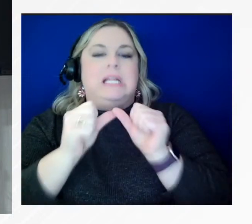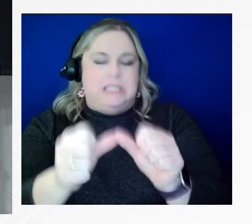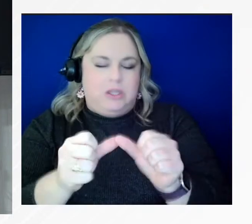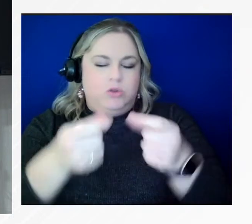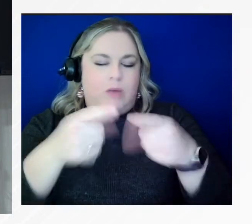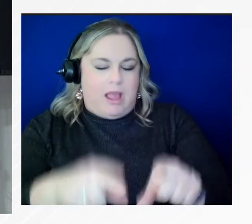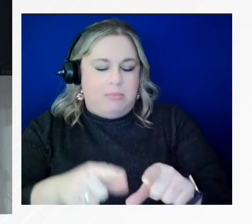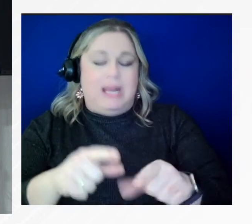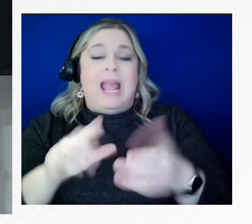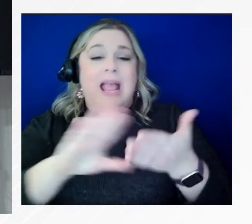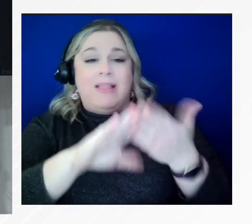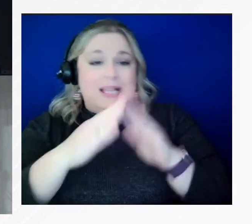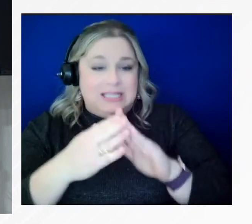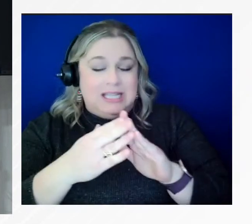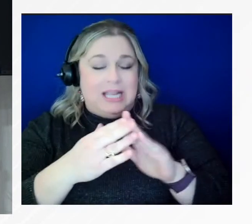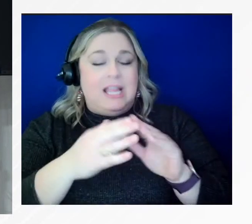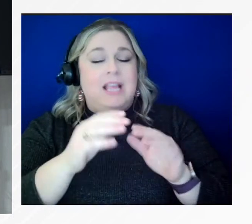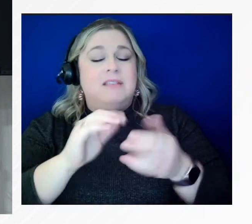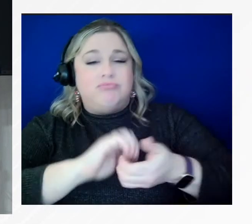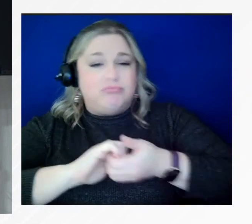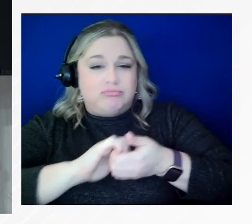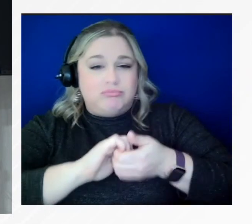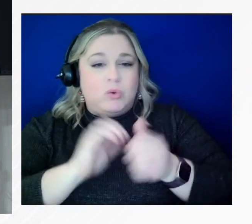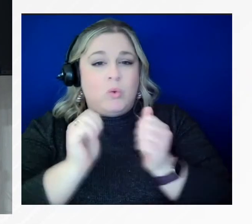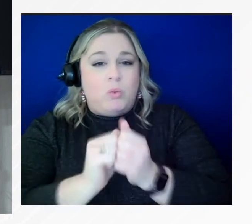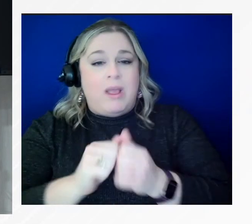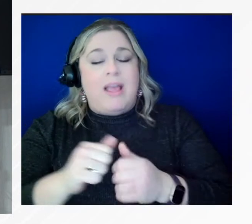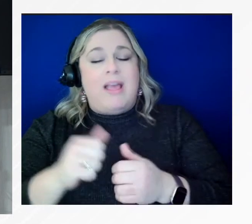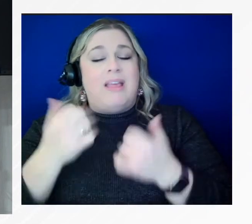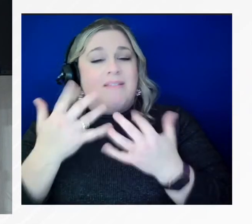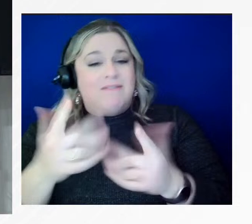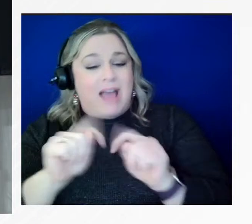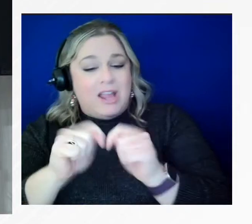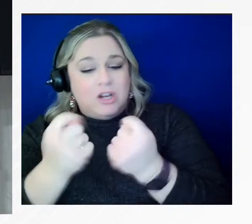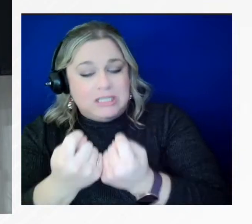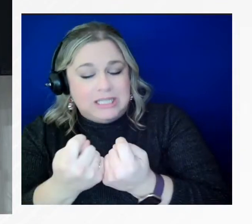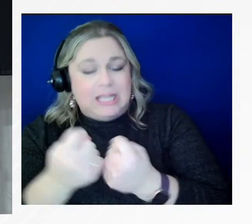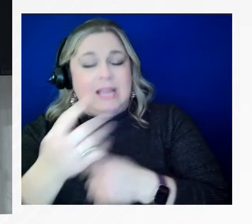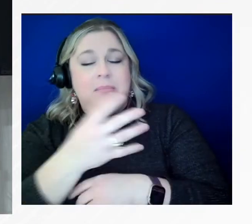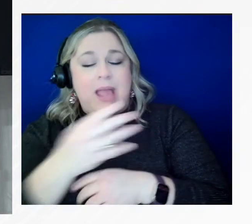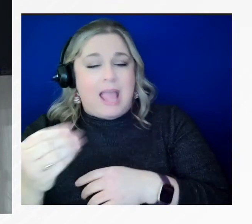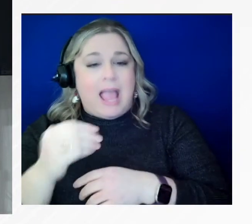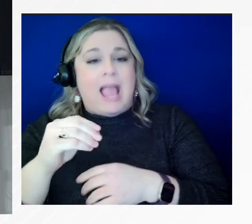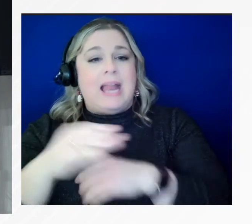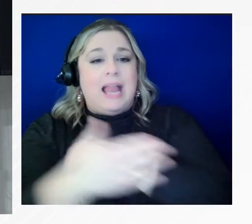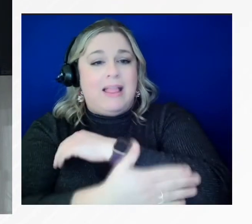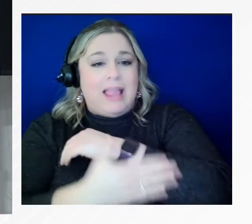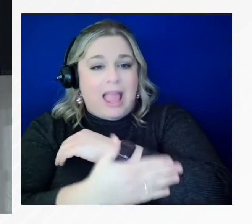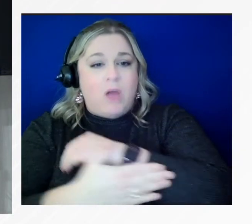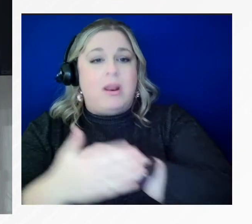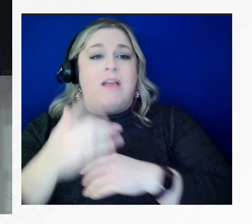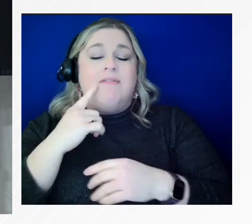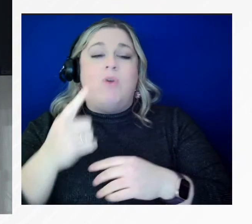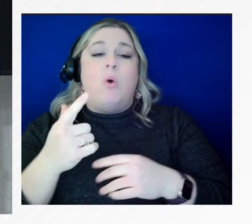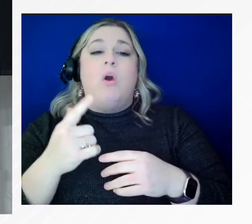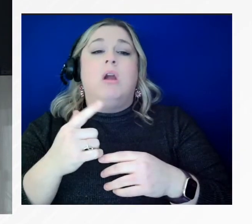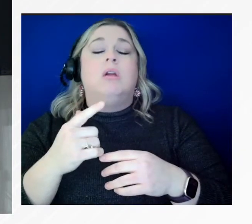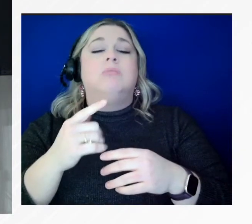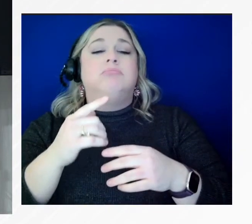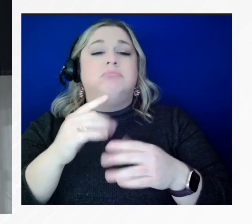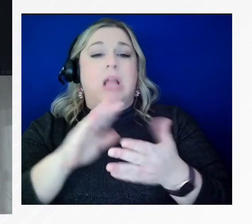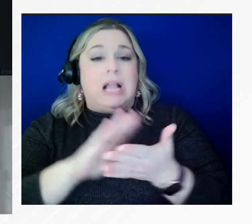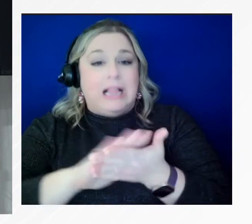Angeles County Fire's hazmat team on phase 2 of debris cleanup for safely clear properties